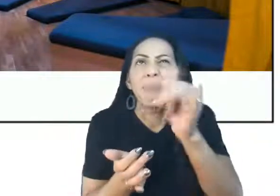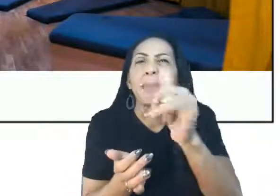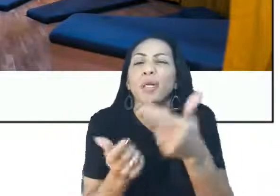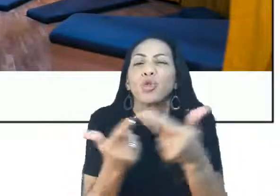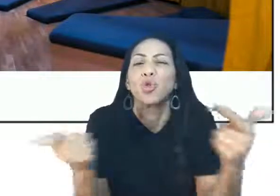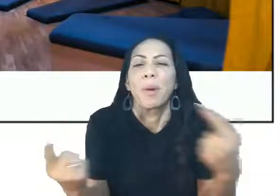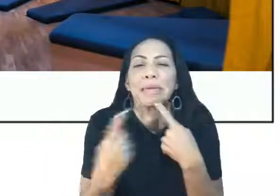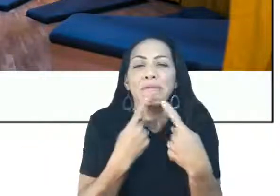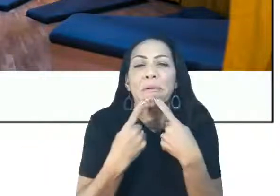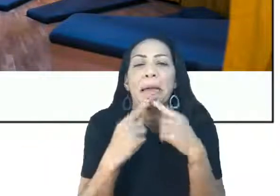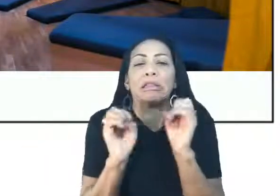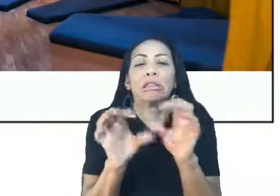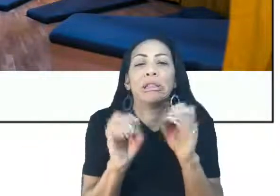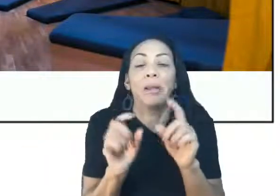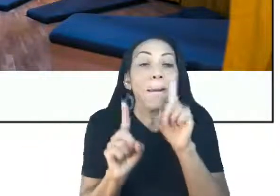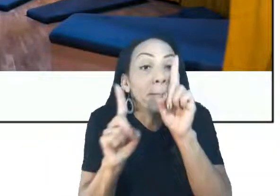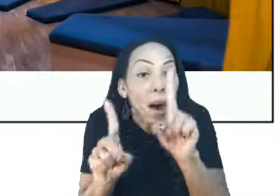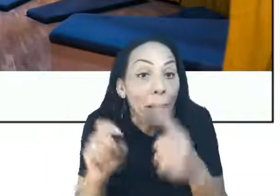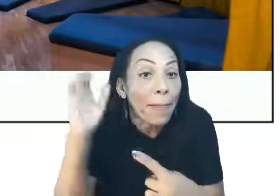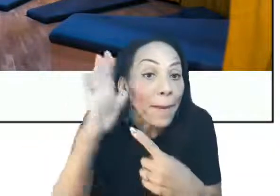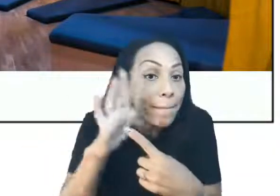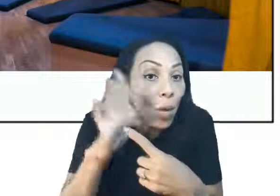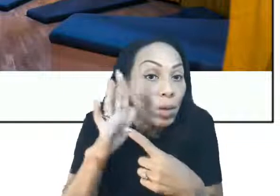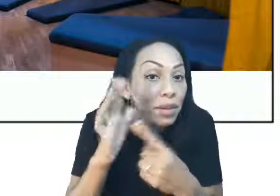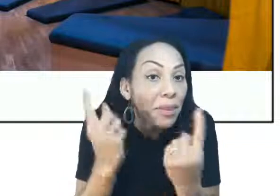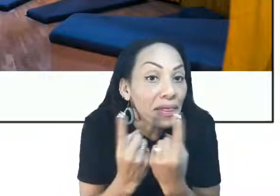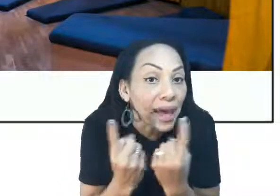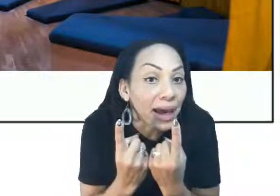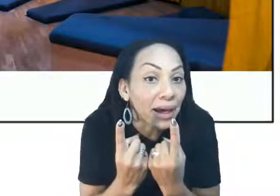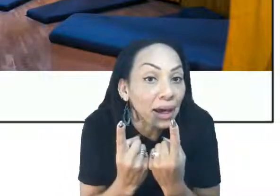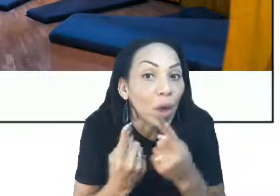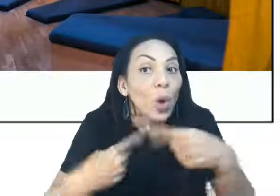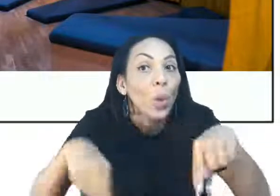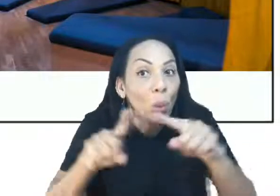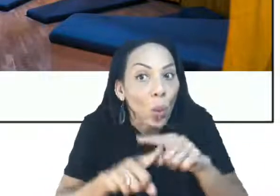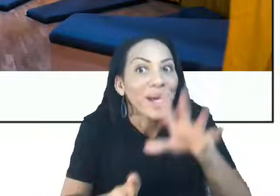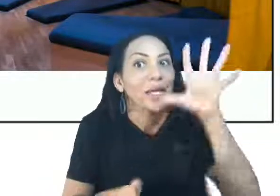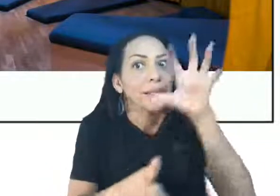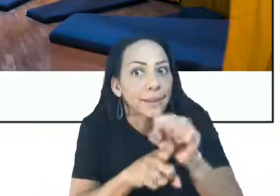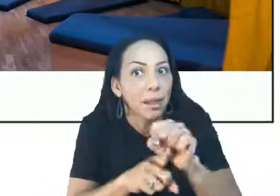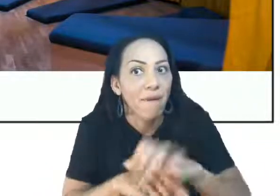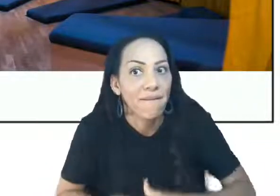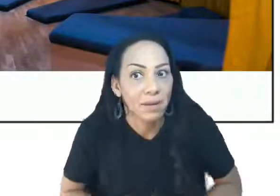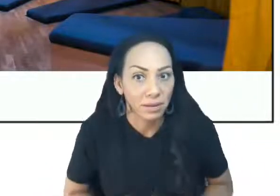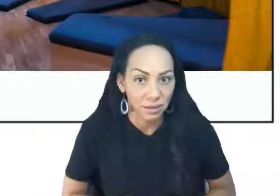But I guess the important thing we discovered doing this piece is that